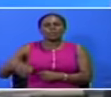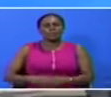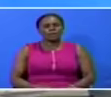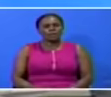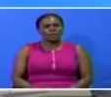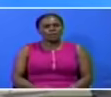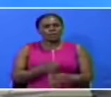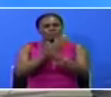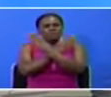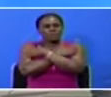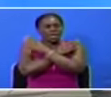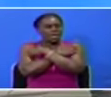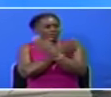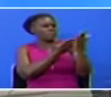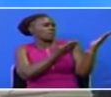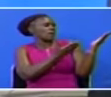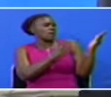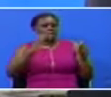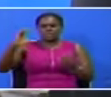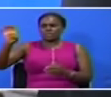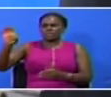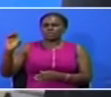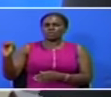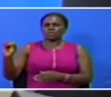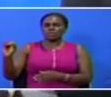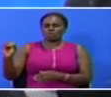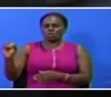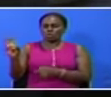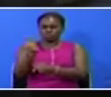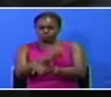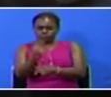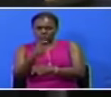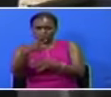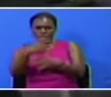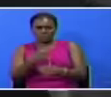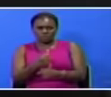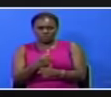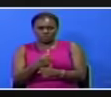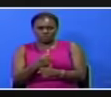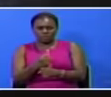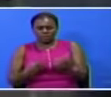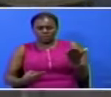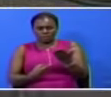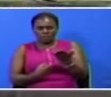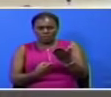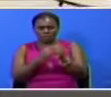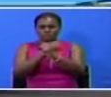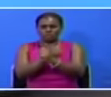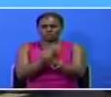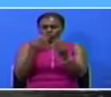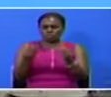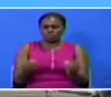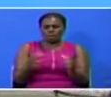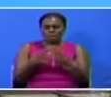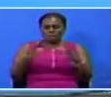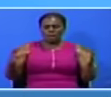Her colleague, Kelvin Masharia, the CEO of Sunrise Tracking, a company that deals with high-tech security solutions, expanded